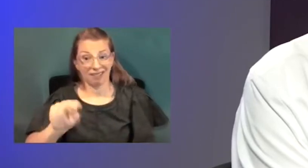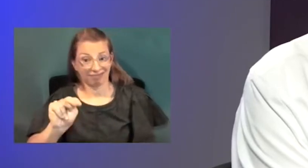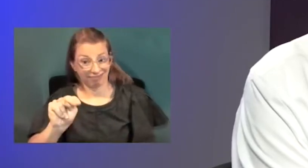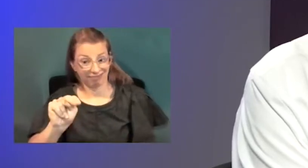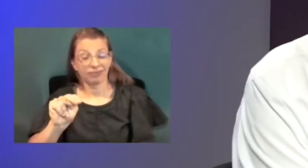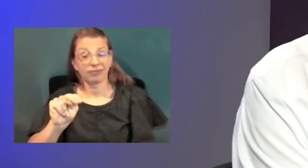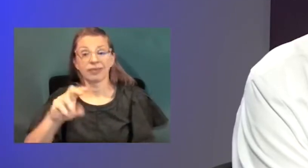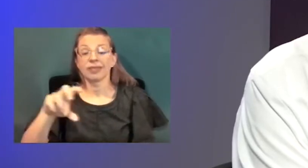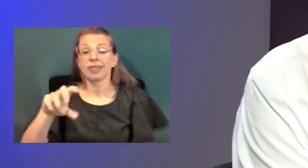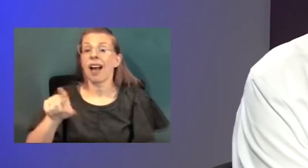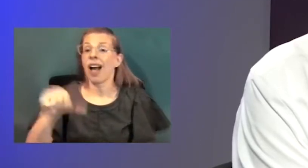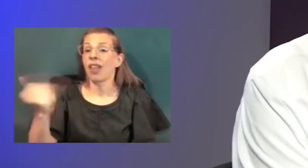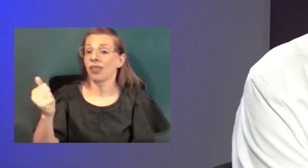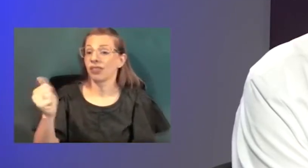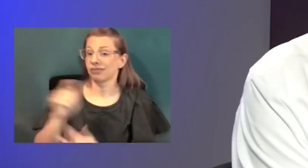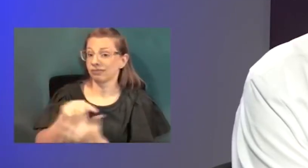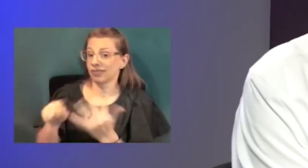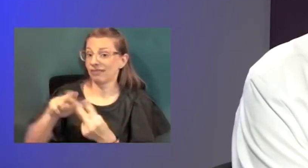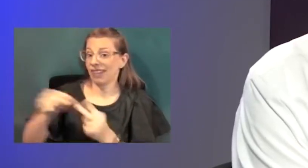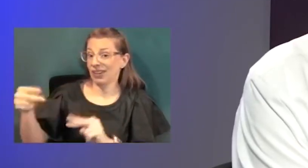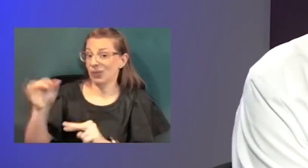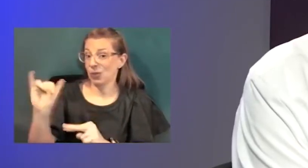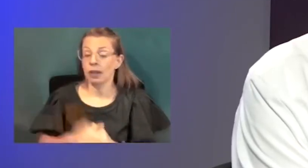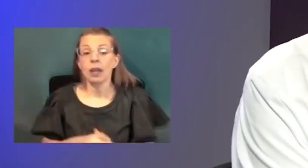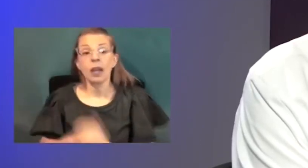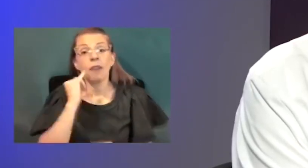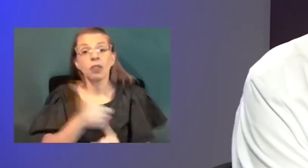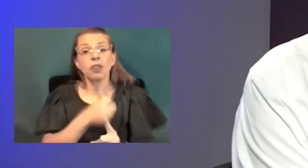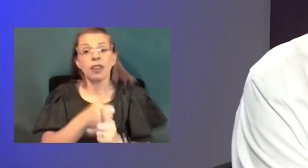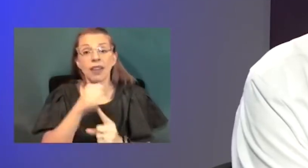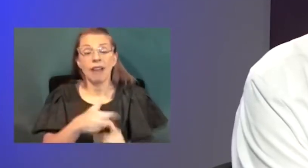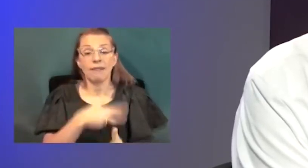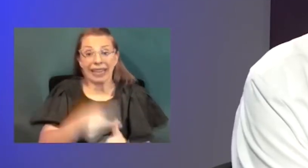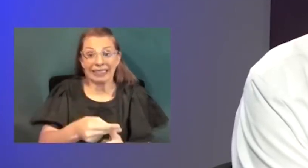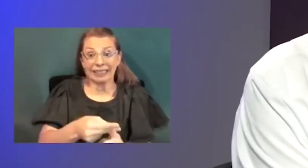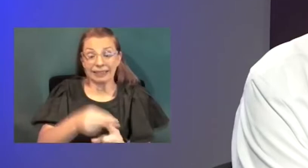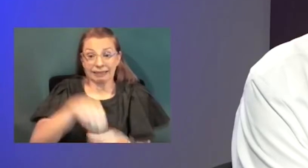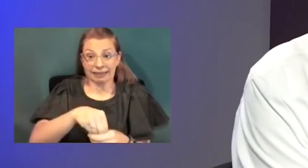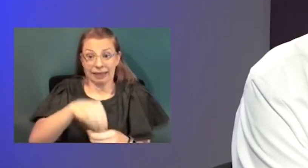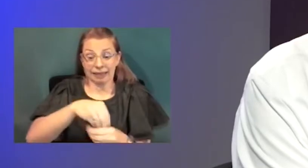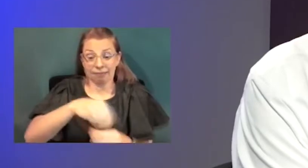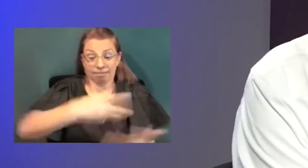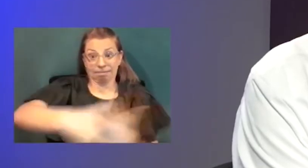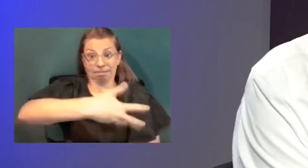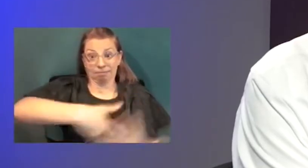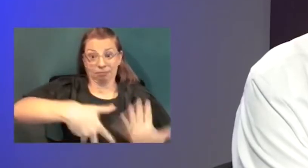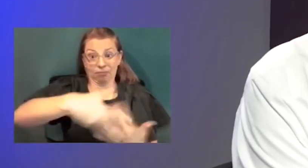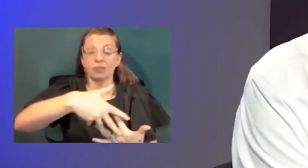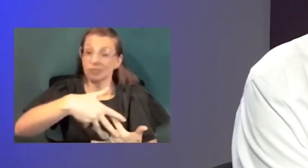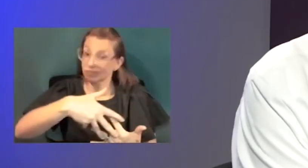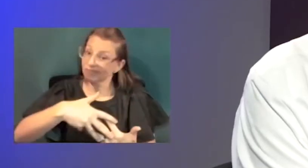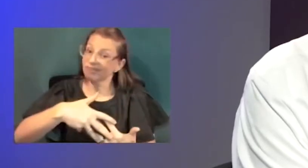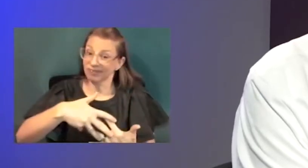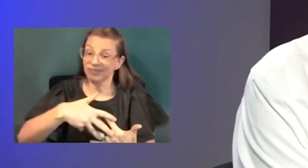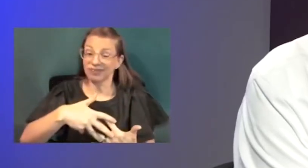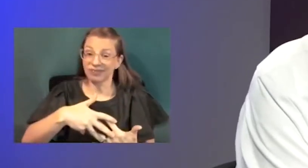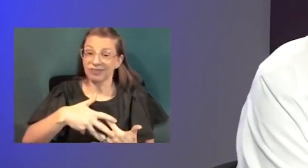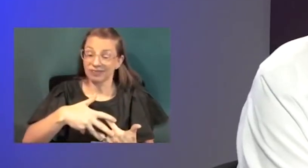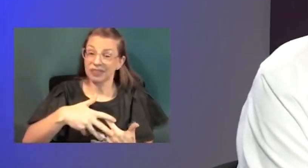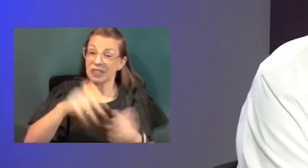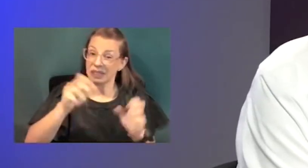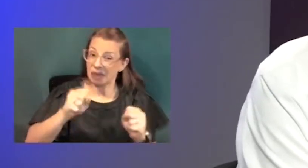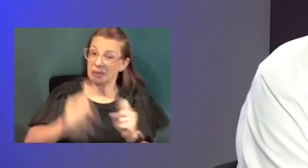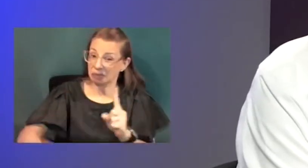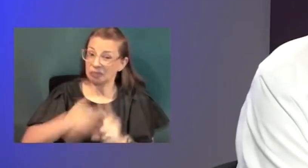present danger. I think if you're not vaccinated and you're indoors, there's a really good likelihood you're going to have to face the prospect of having COVID. And I think you just